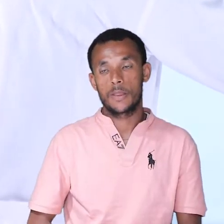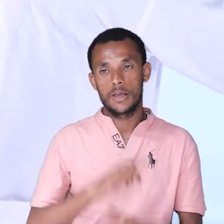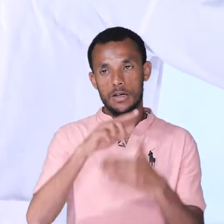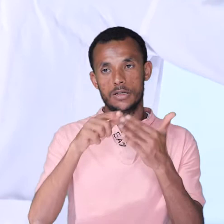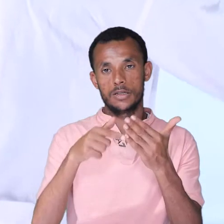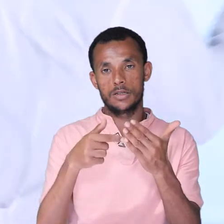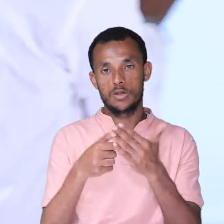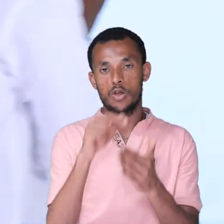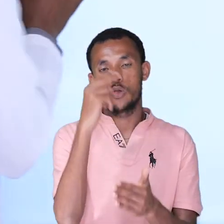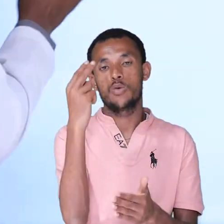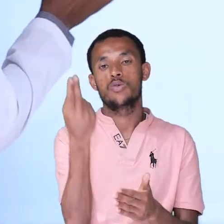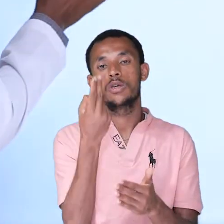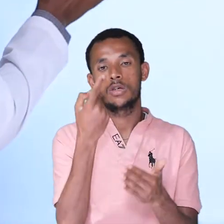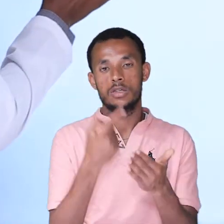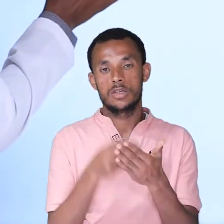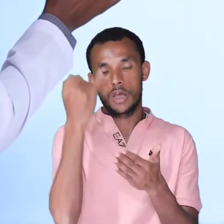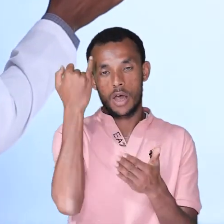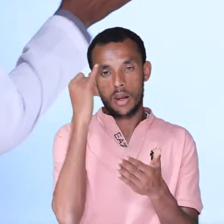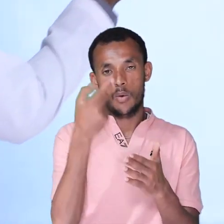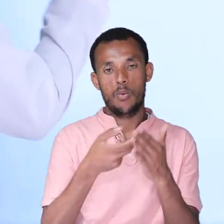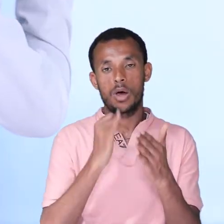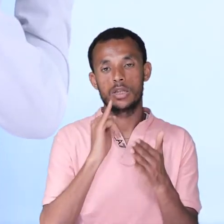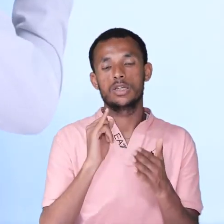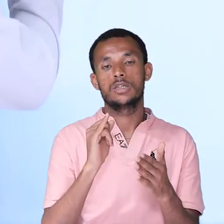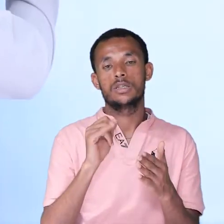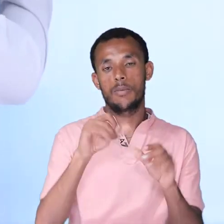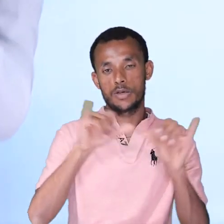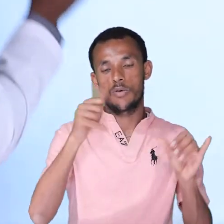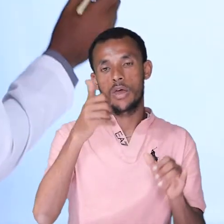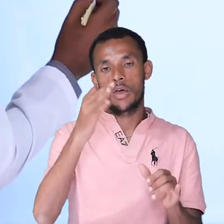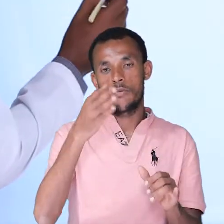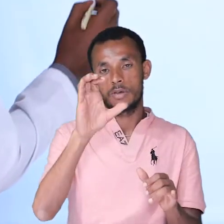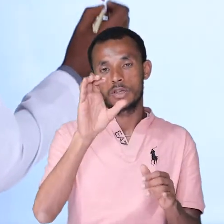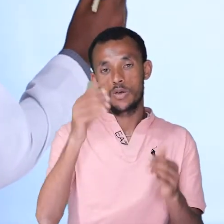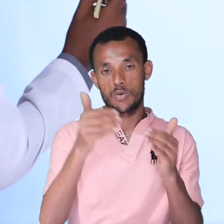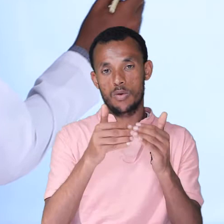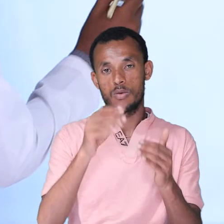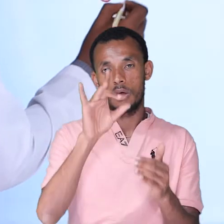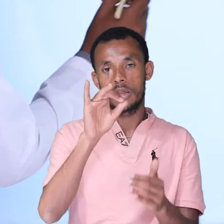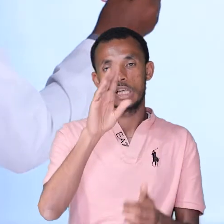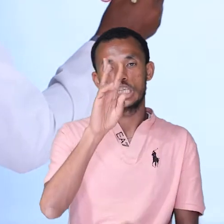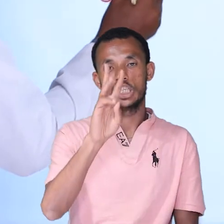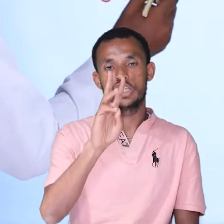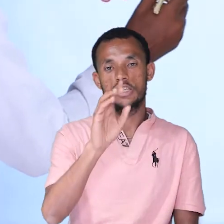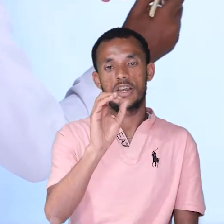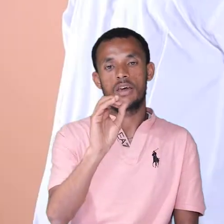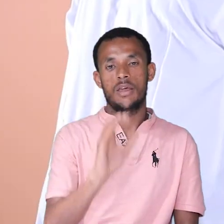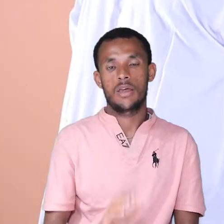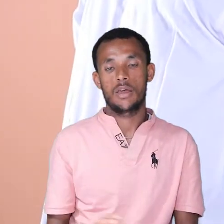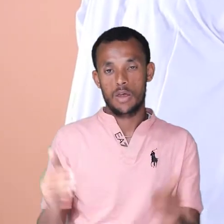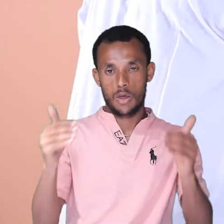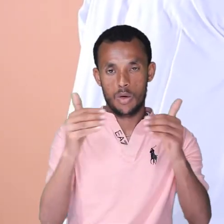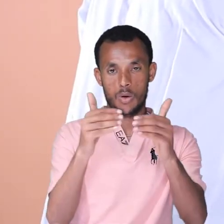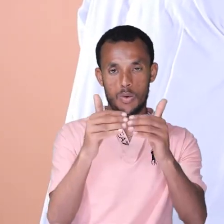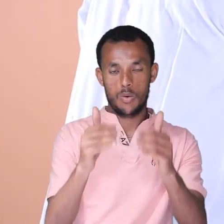Therefore, using this idea, what is measures of AFC? AFC is 86 degree. 86 degrees equal